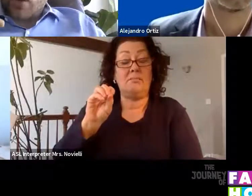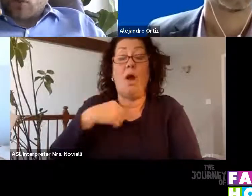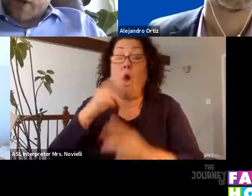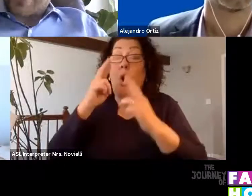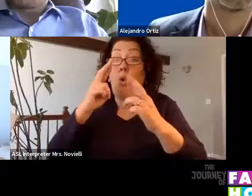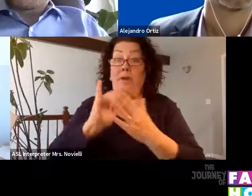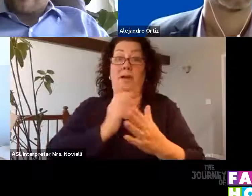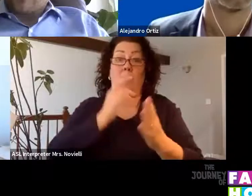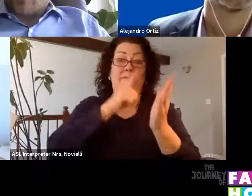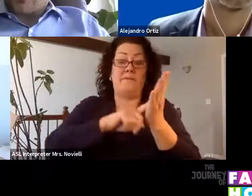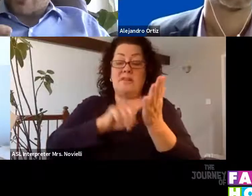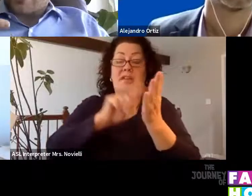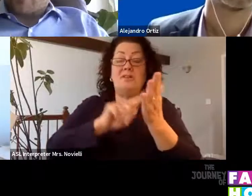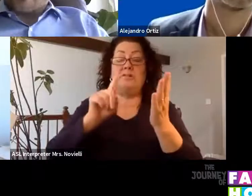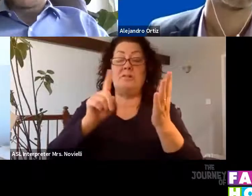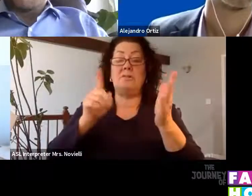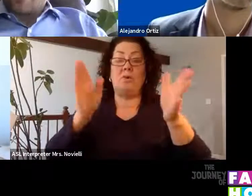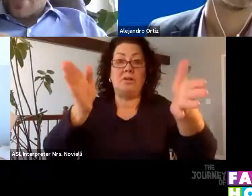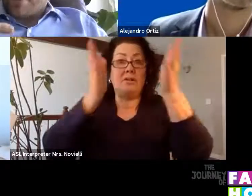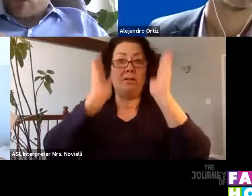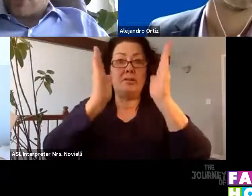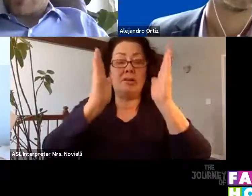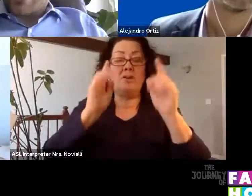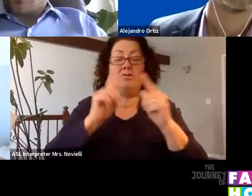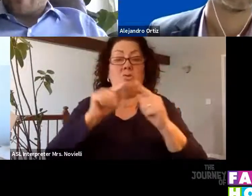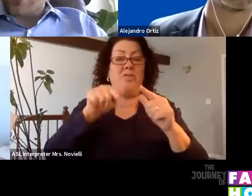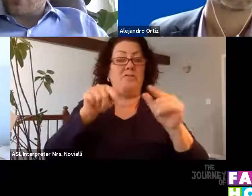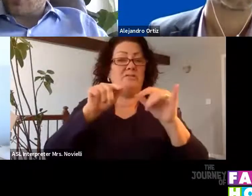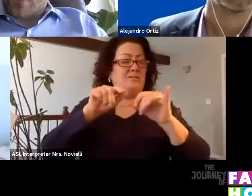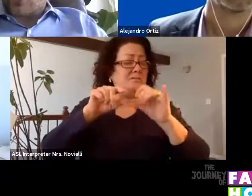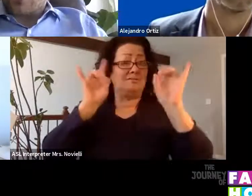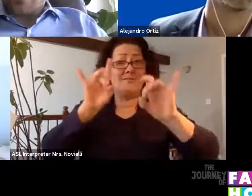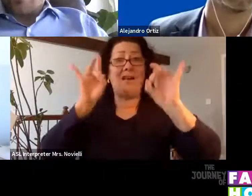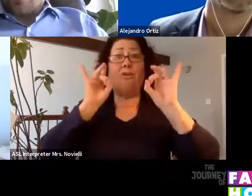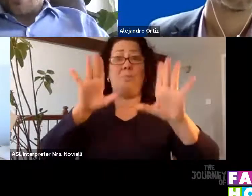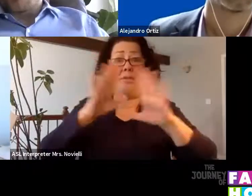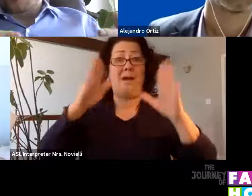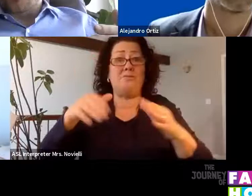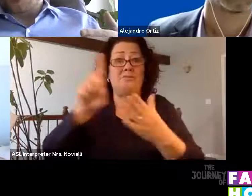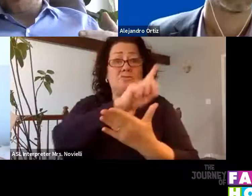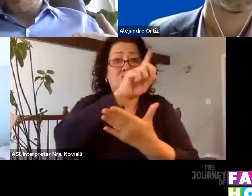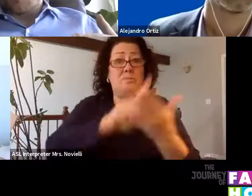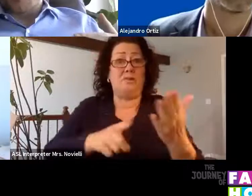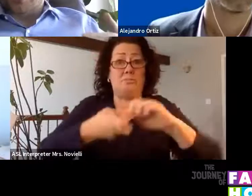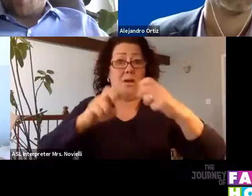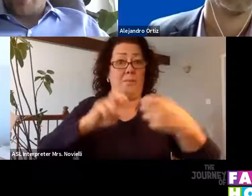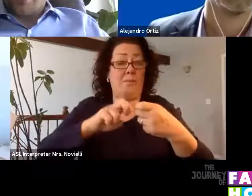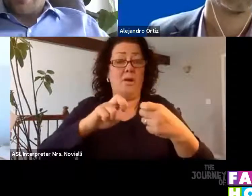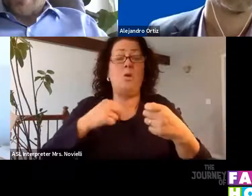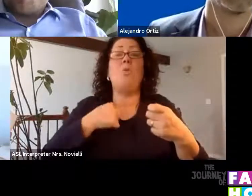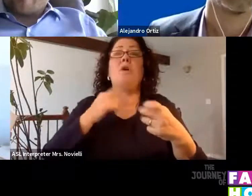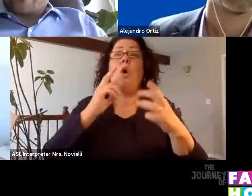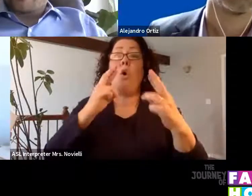investigation will bring attention, right, to this pervasive and pernicious issue of housing discrimination, and will result in more